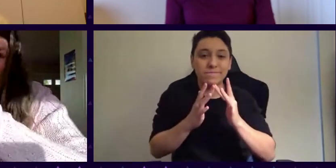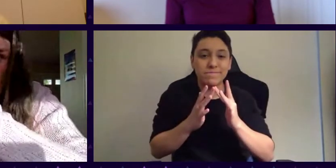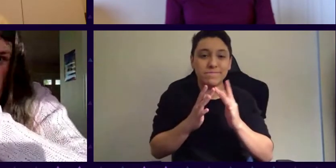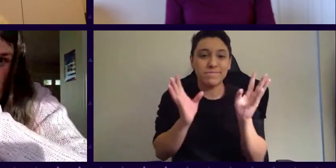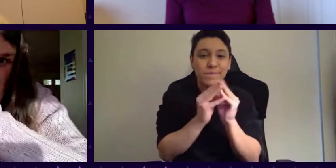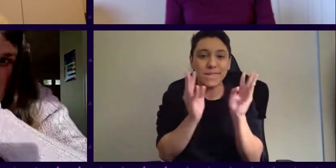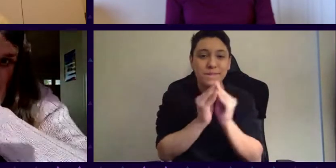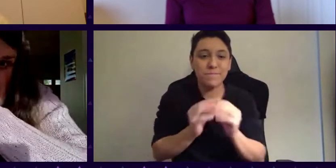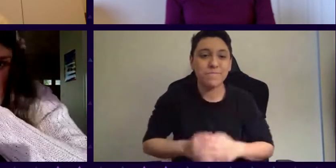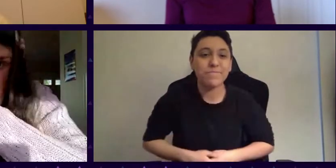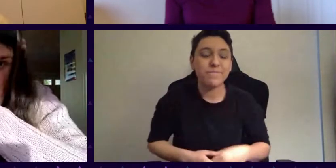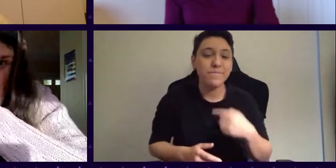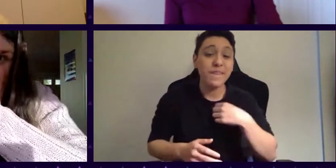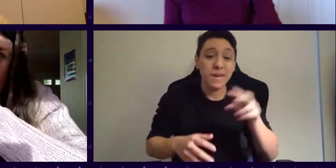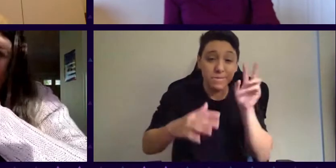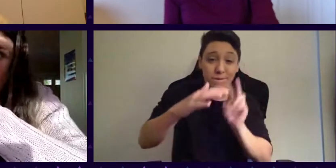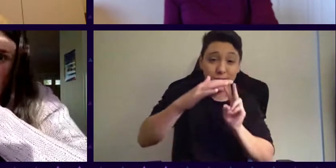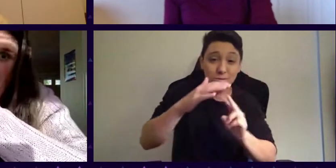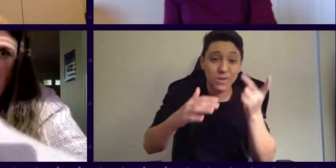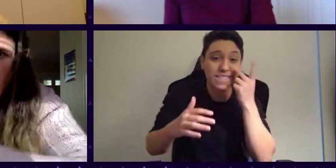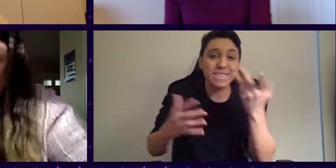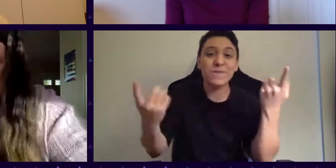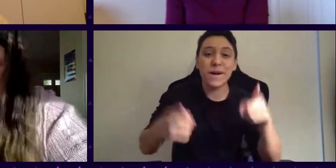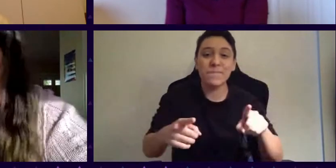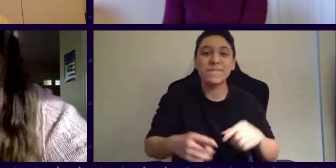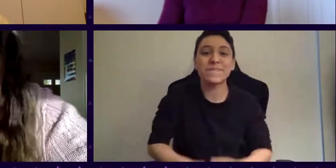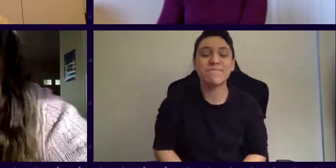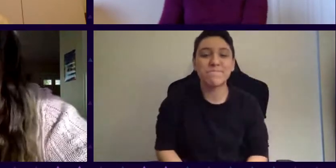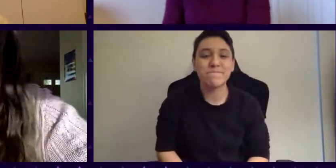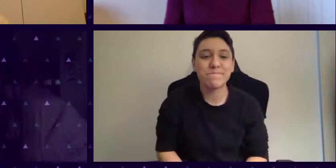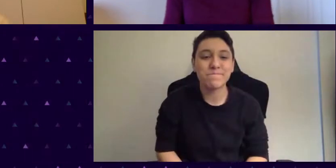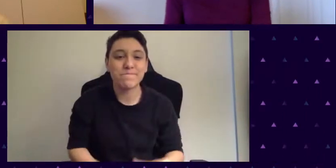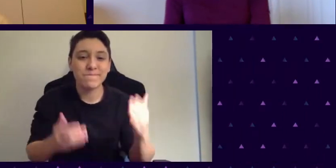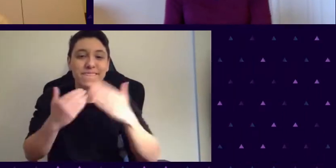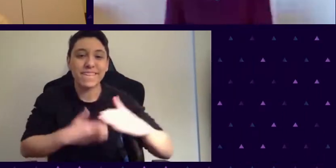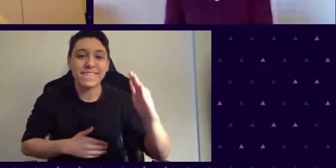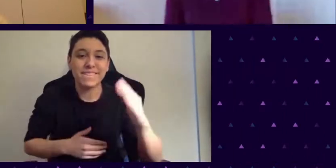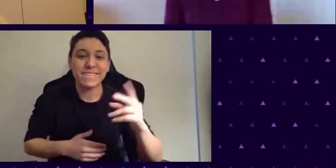I'm really looking forward to seeing what happens next. See you later.